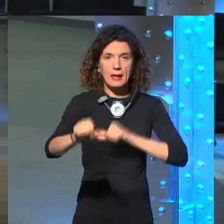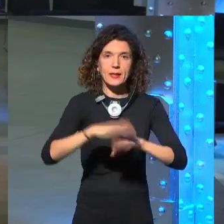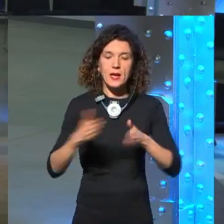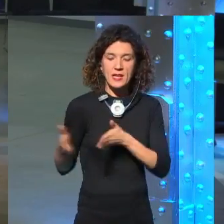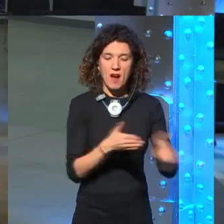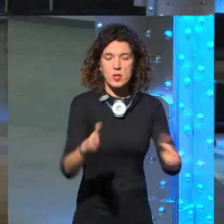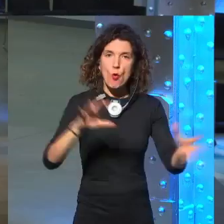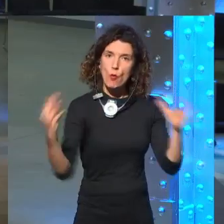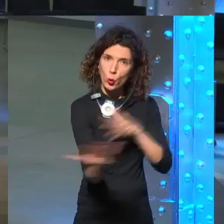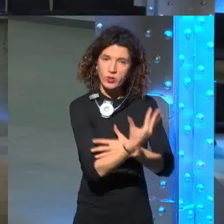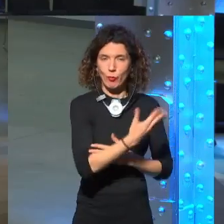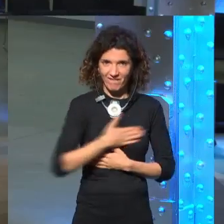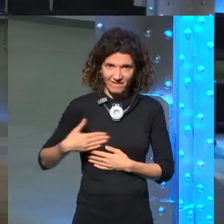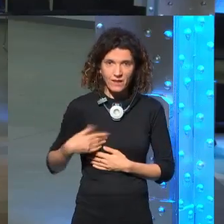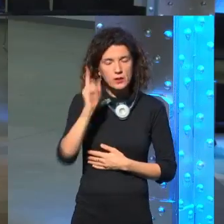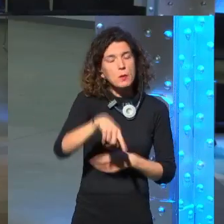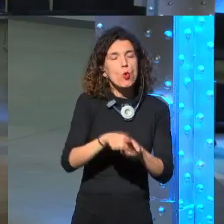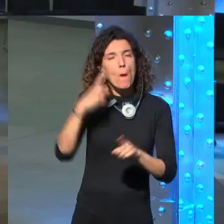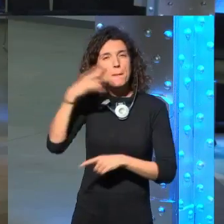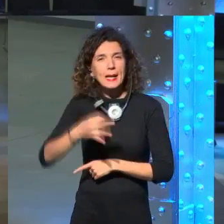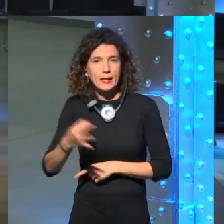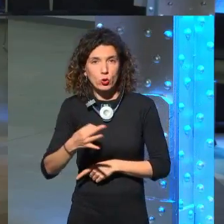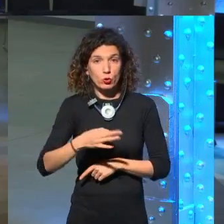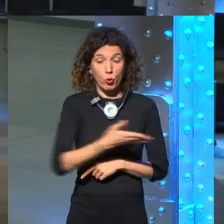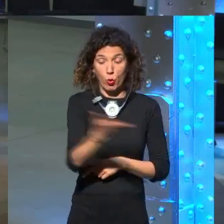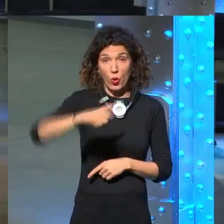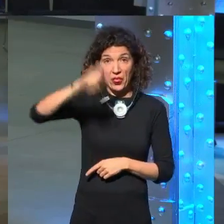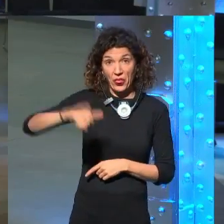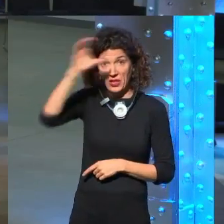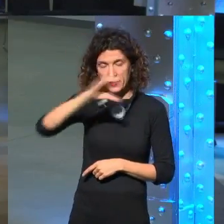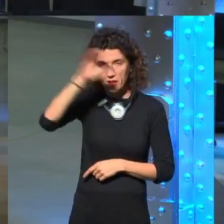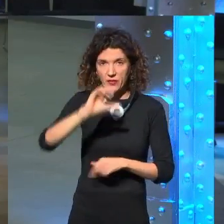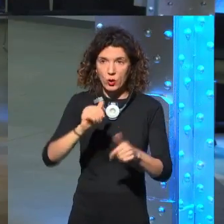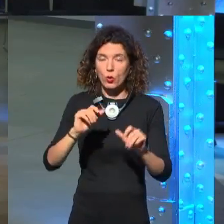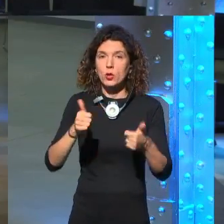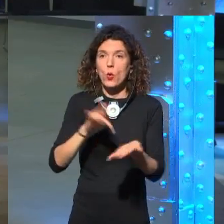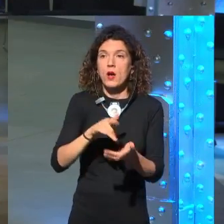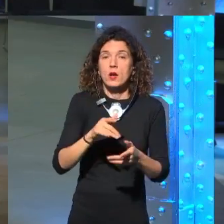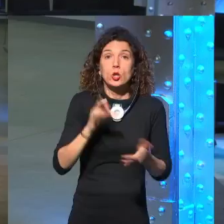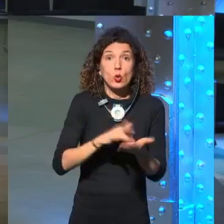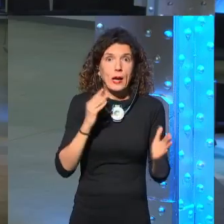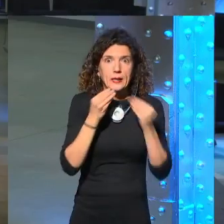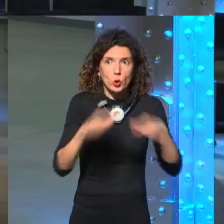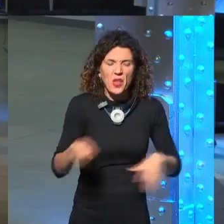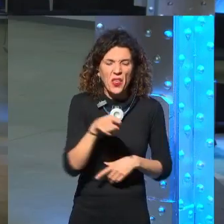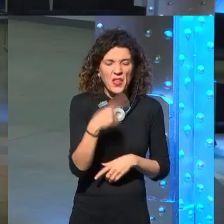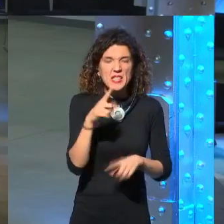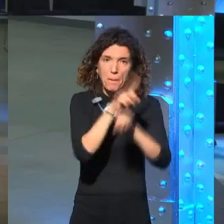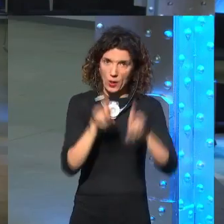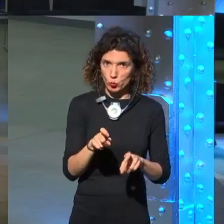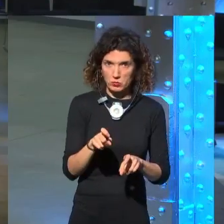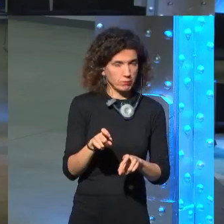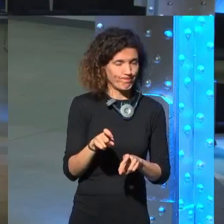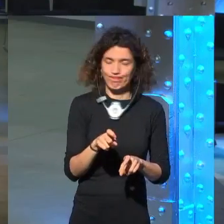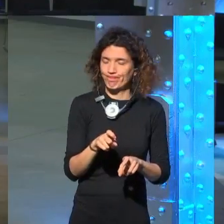think it's very dangerous for any scientist to stand up at any point in history and say, this is a question we will never be able